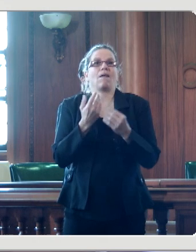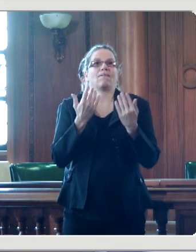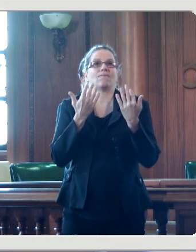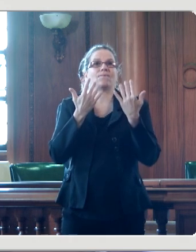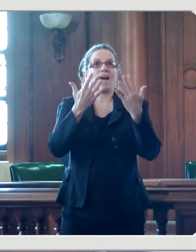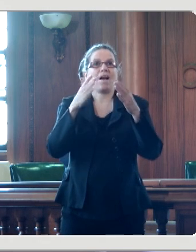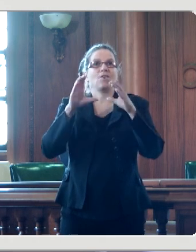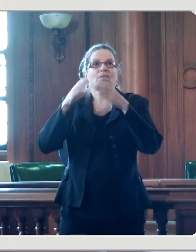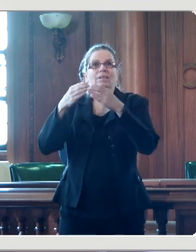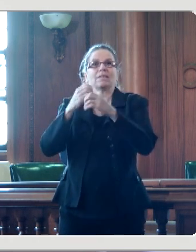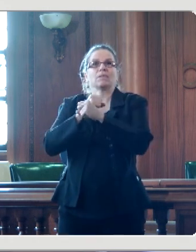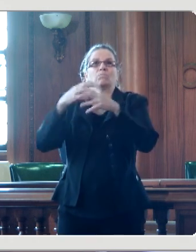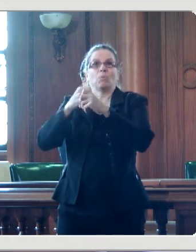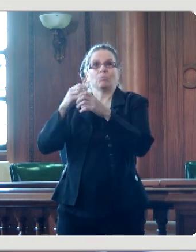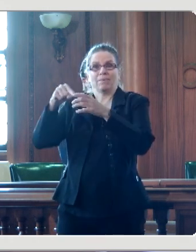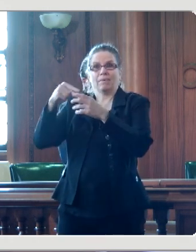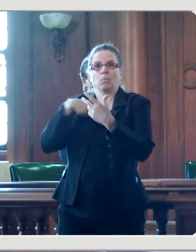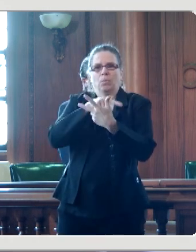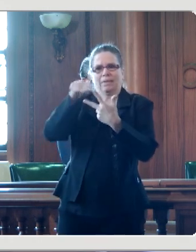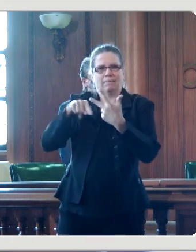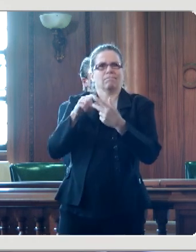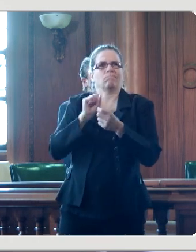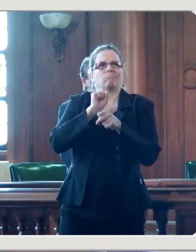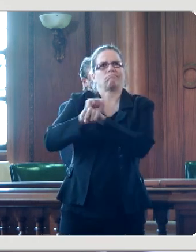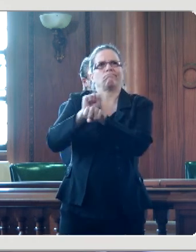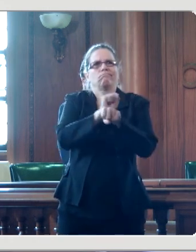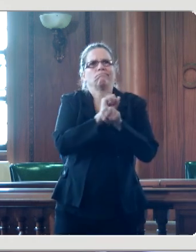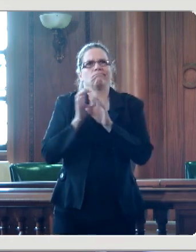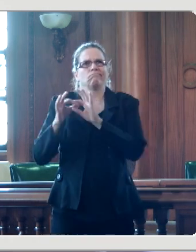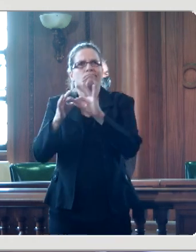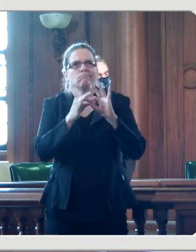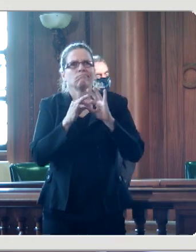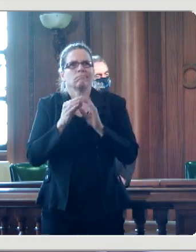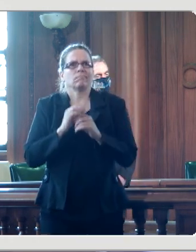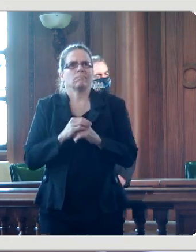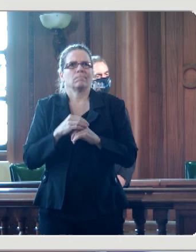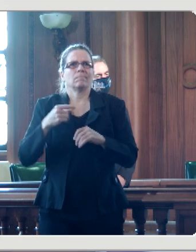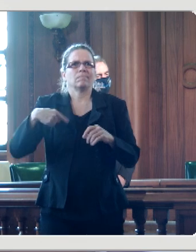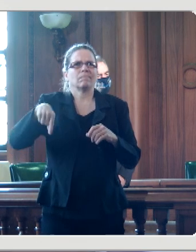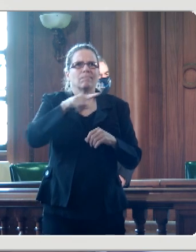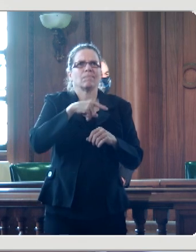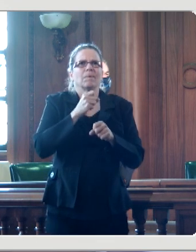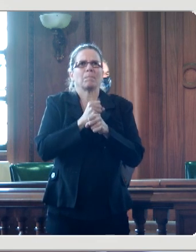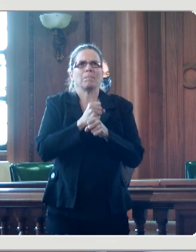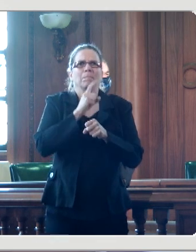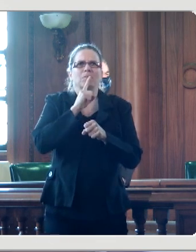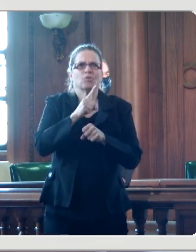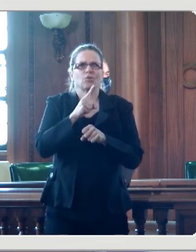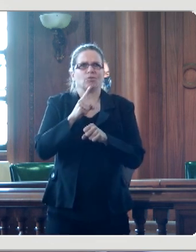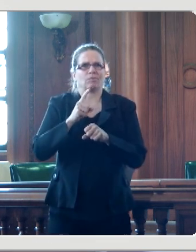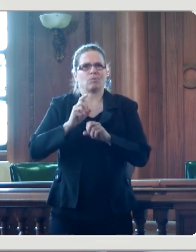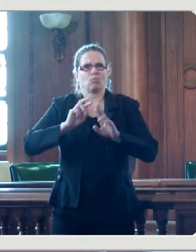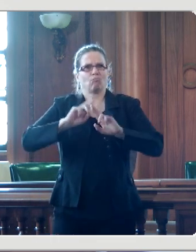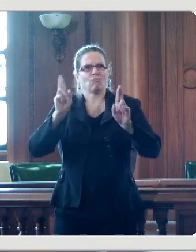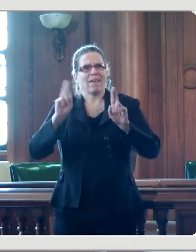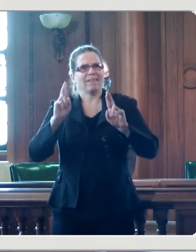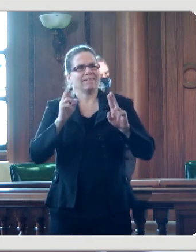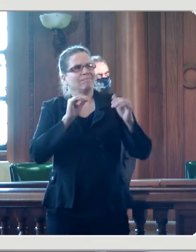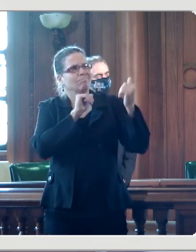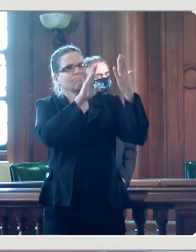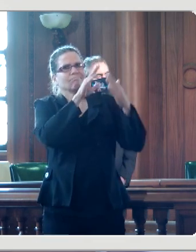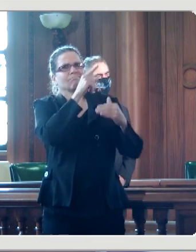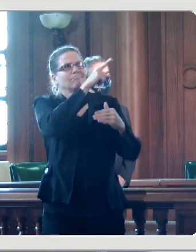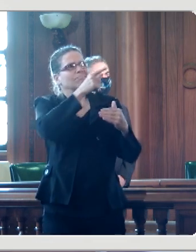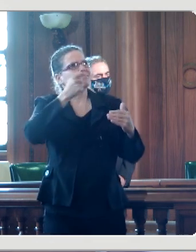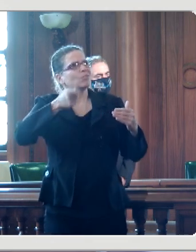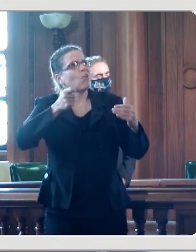this fire and make sure that the person's charged appropriately and stands trial for the appropriate charges. We'll have more on that